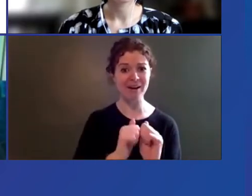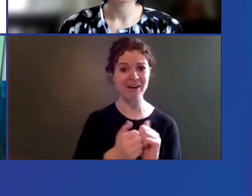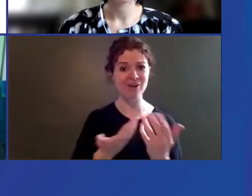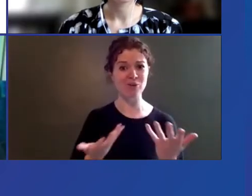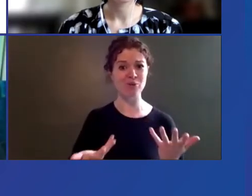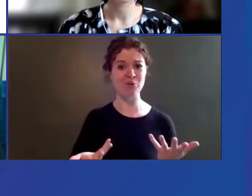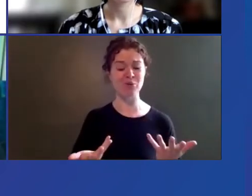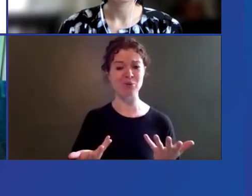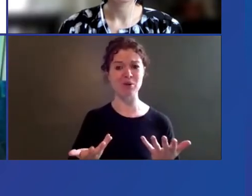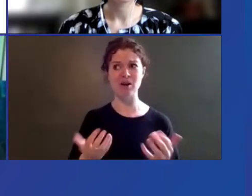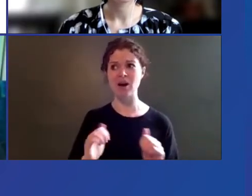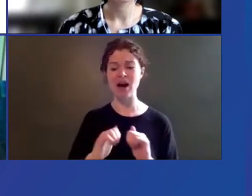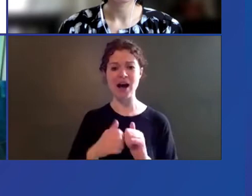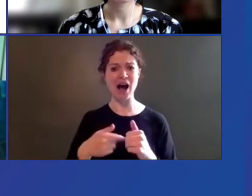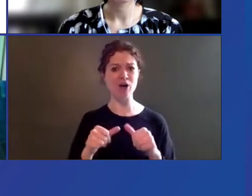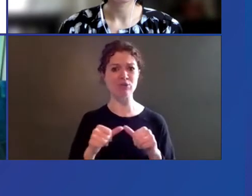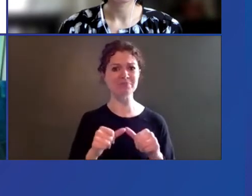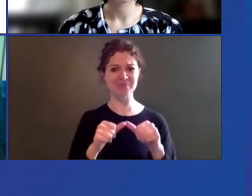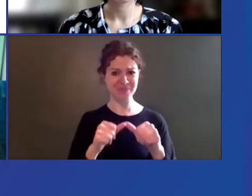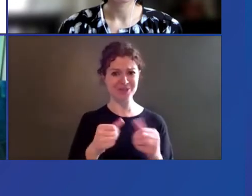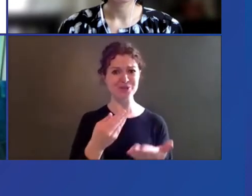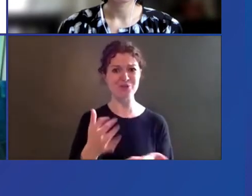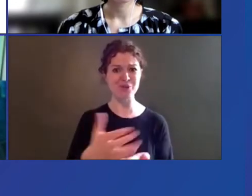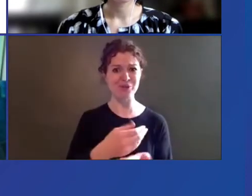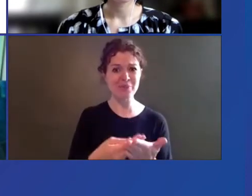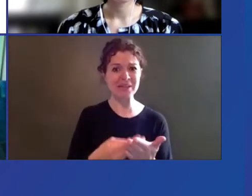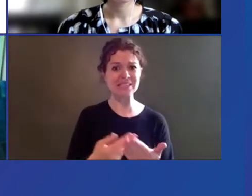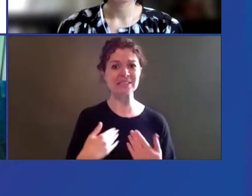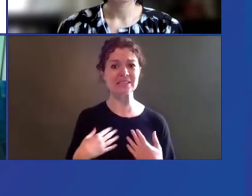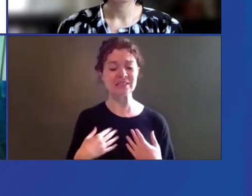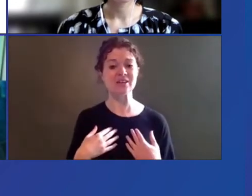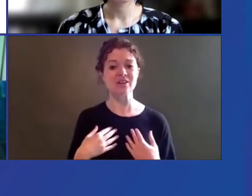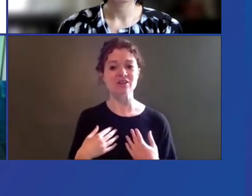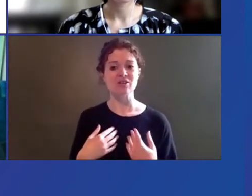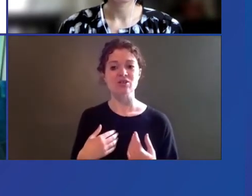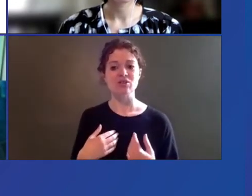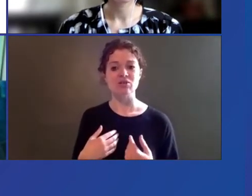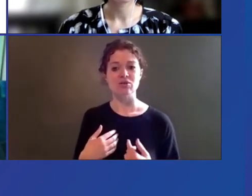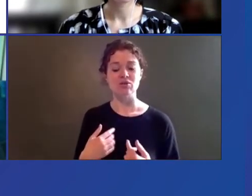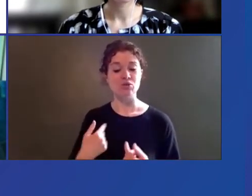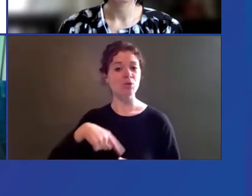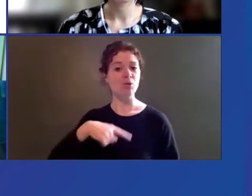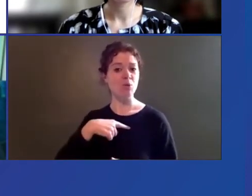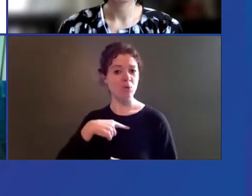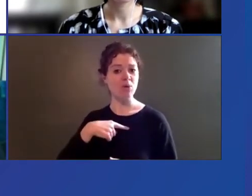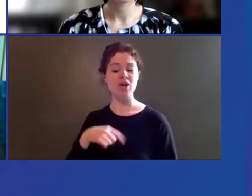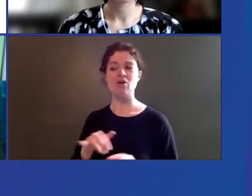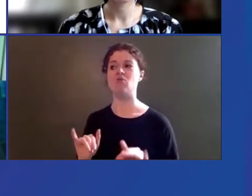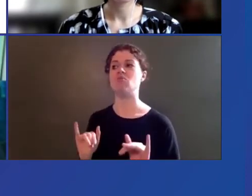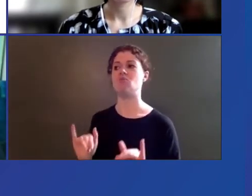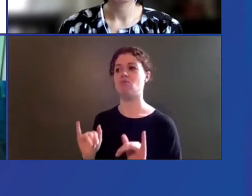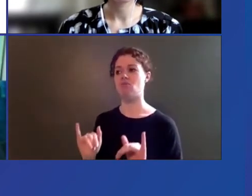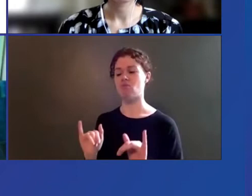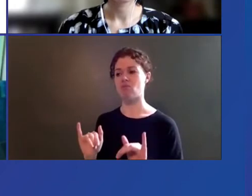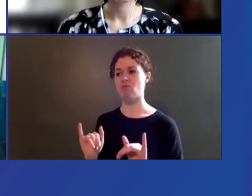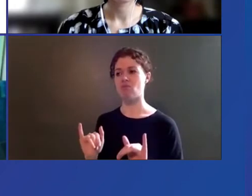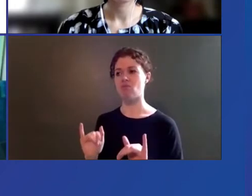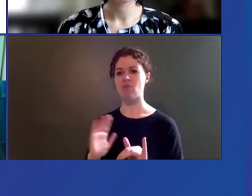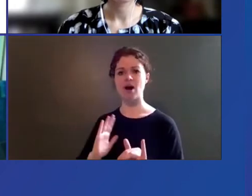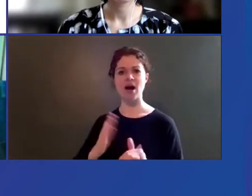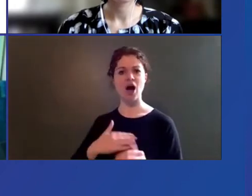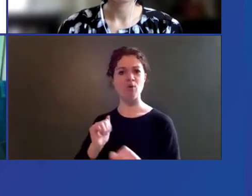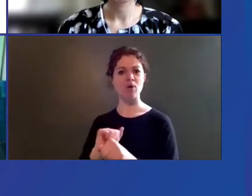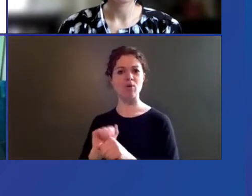to sustain a living, is what ultimately brought me and the Roundtable to better focus this